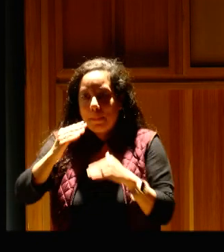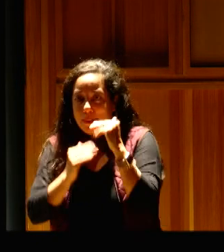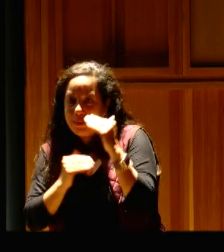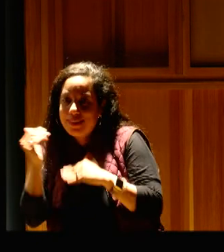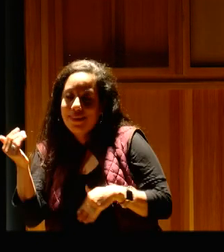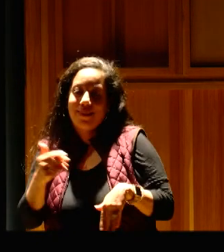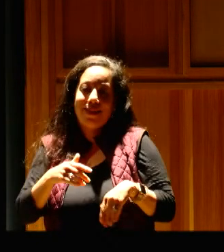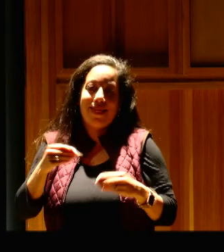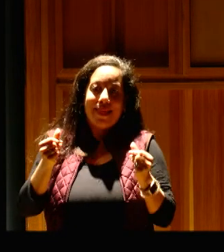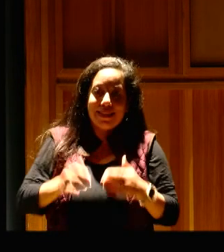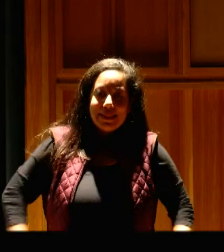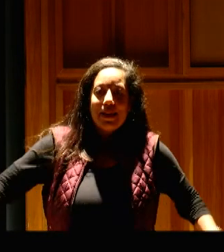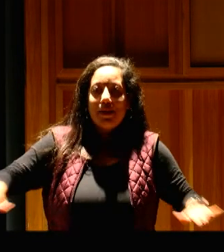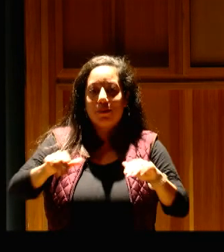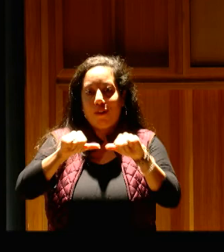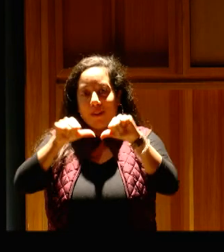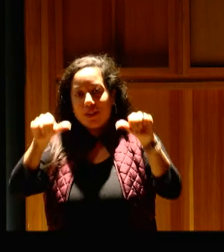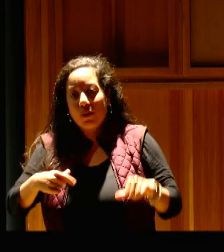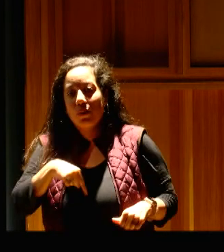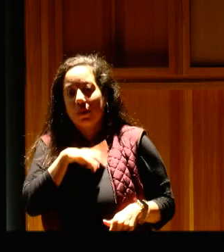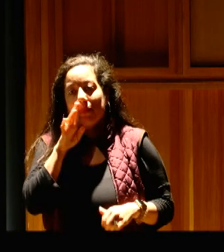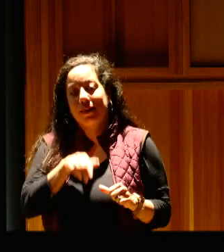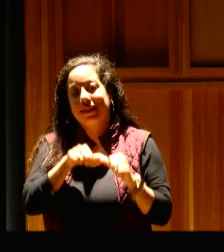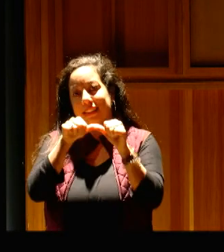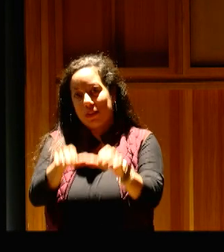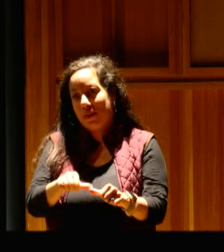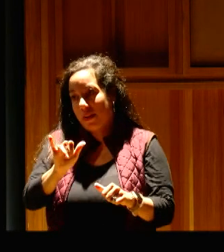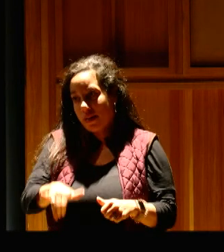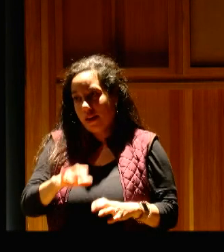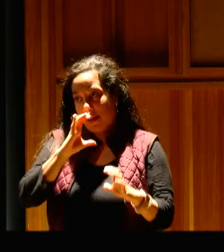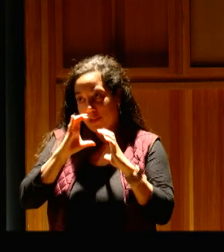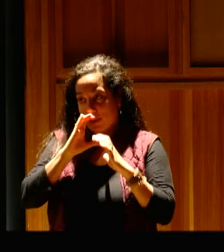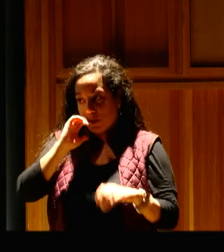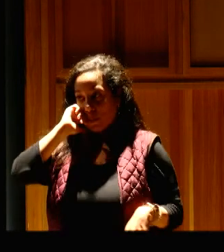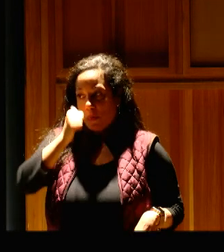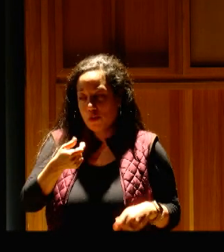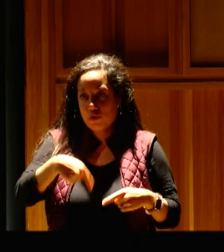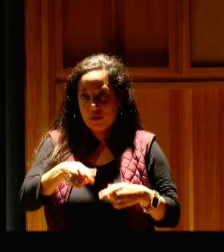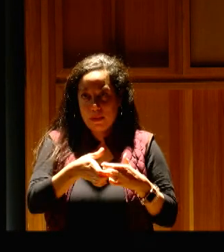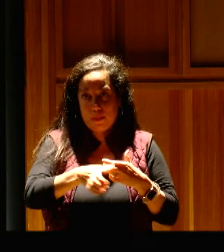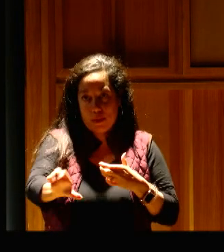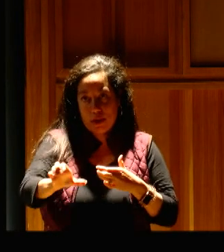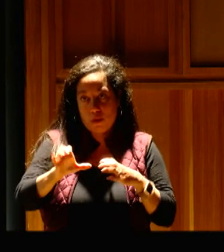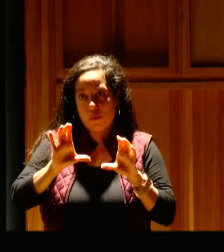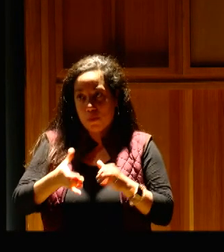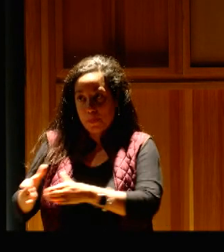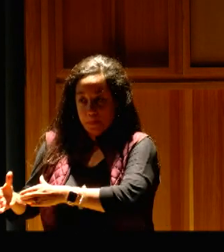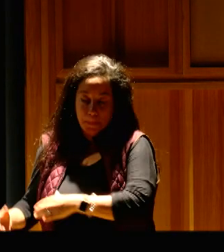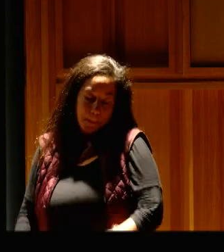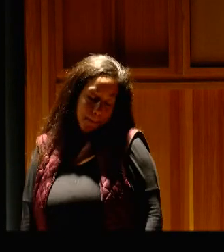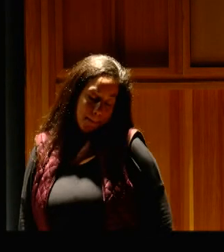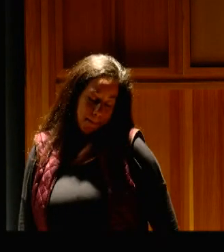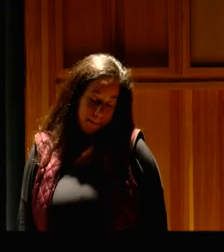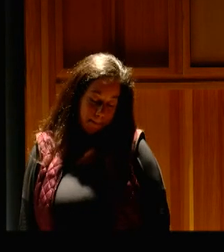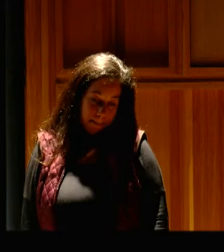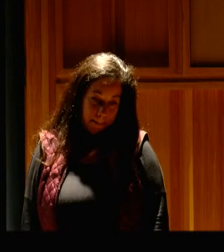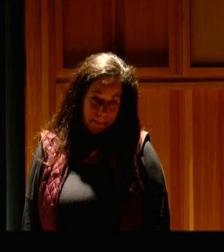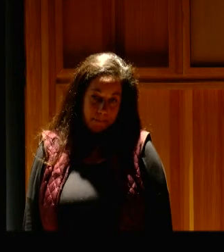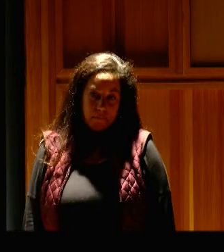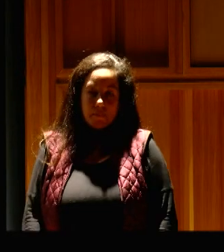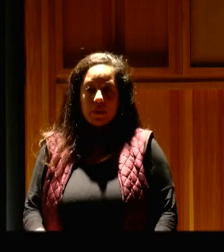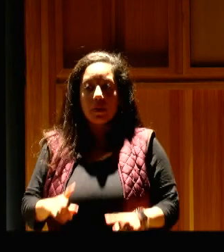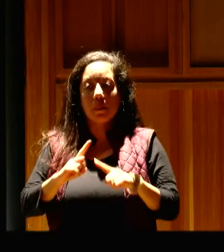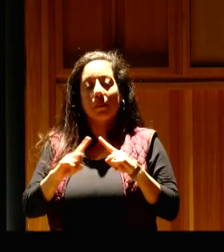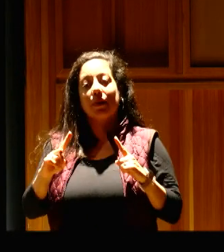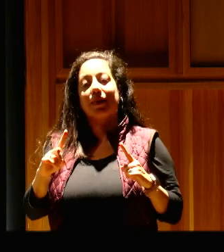and architecture, and we will continue that conversation tomorrow in our breakout groups. But it's time to